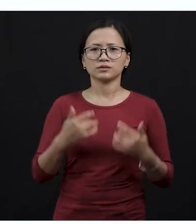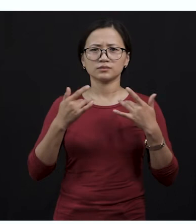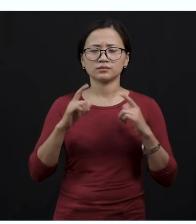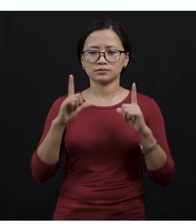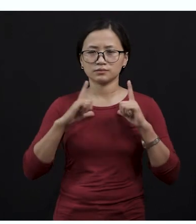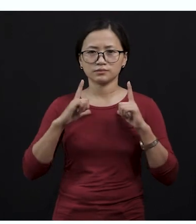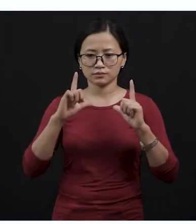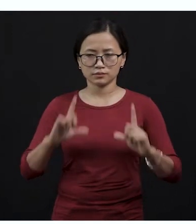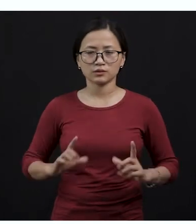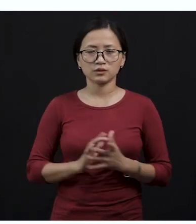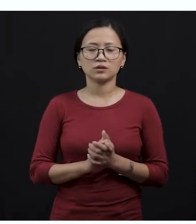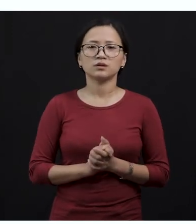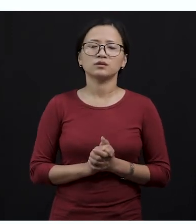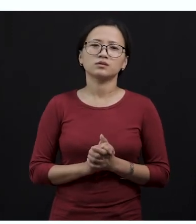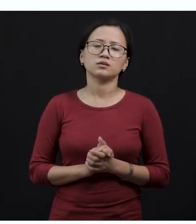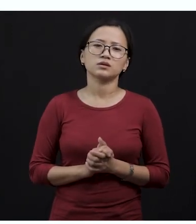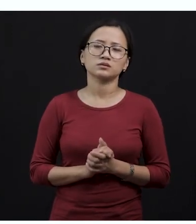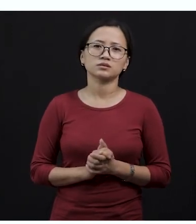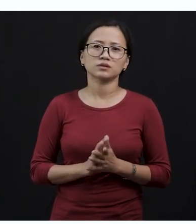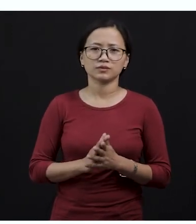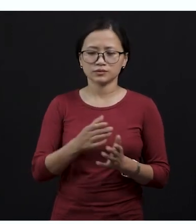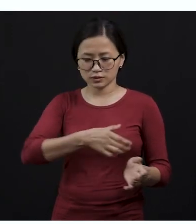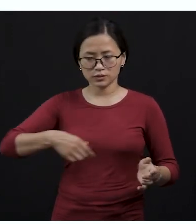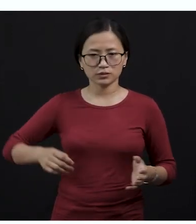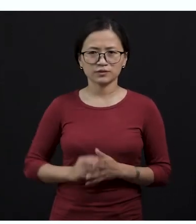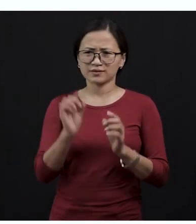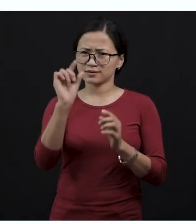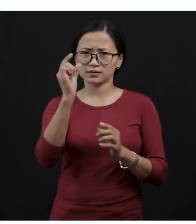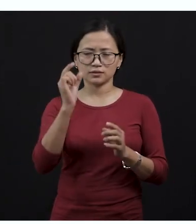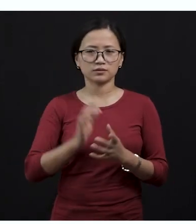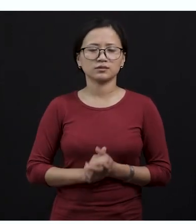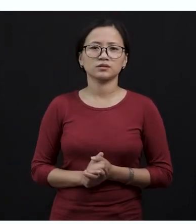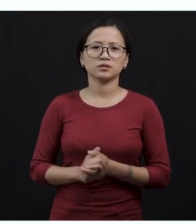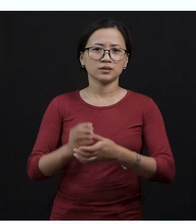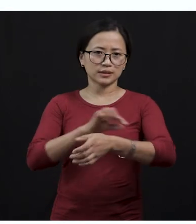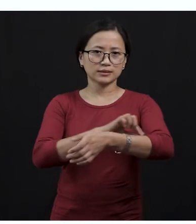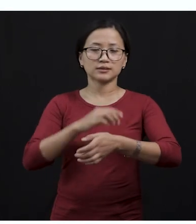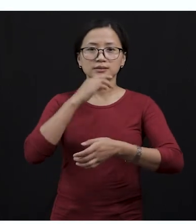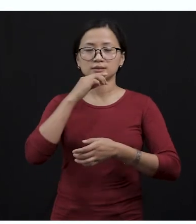heart, kidney, different organs. They all look different. Yes or no? The blood.